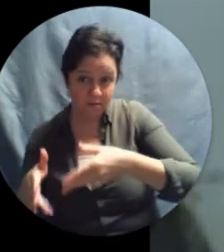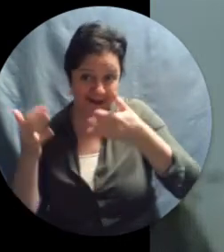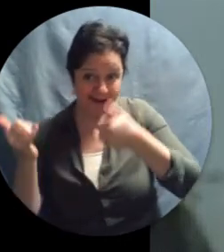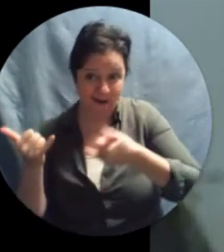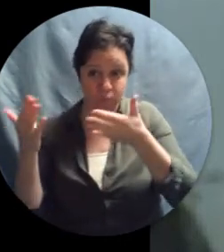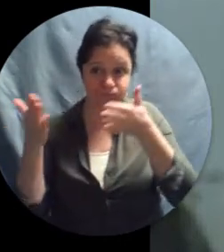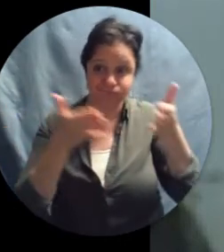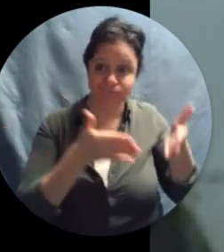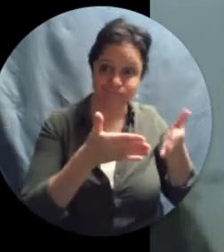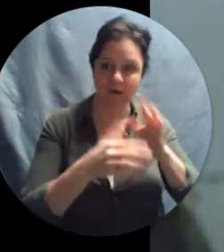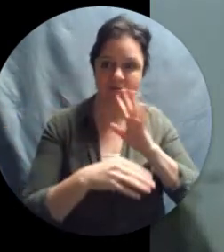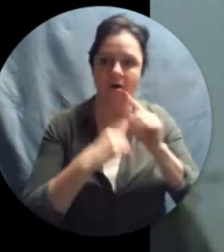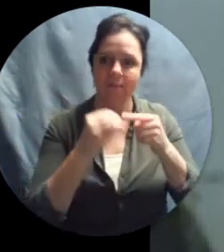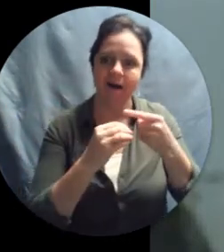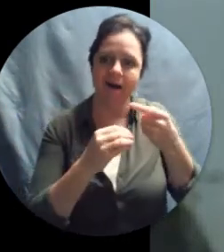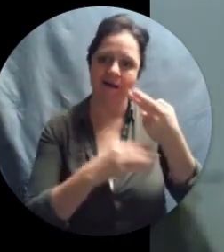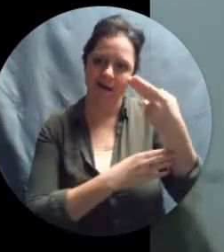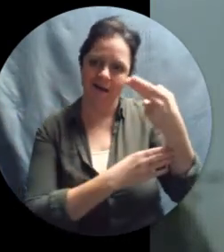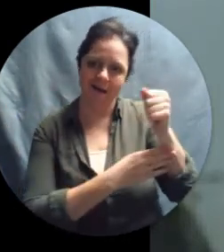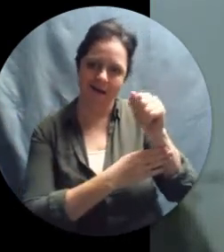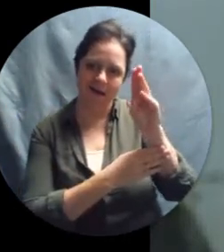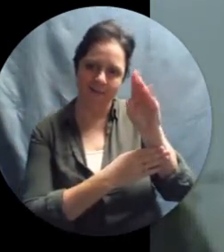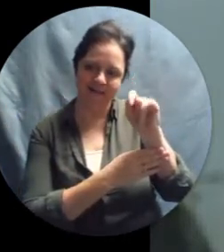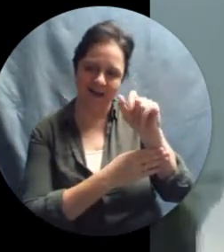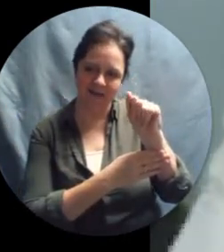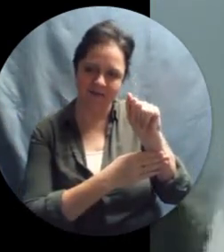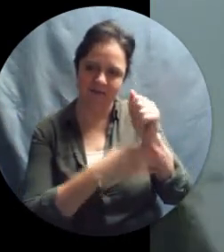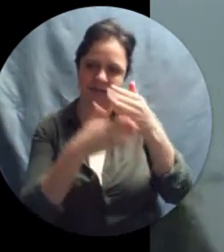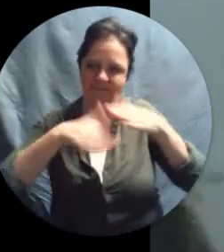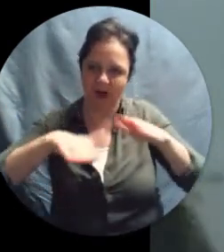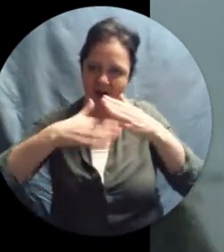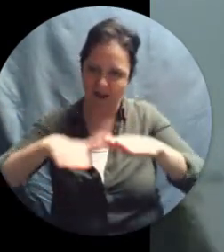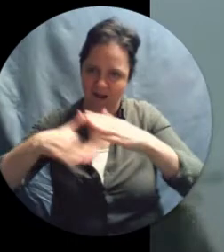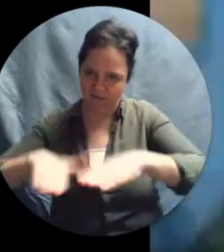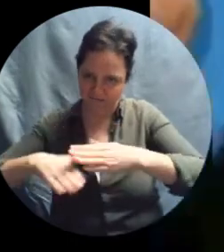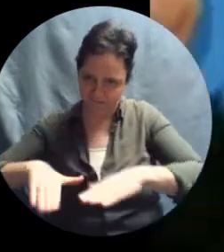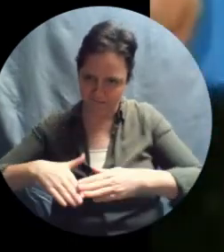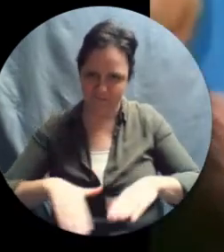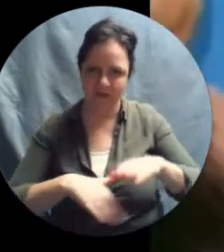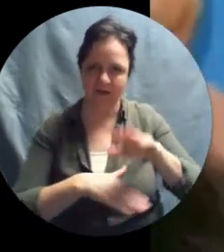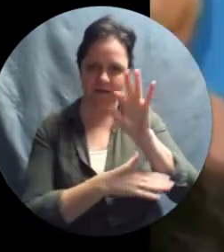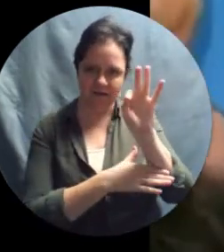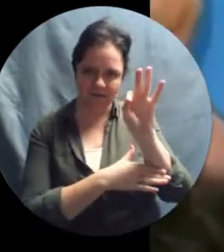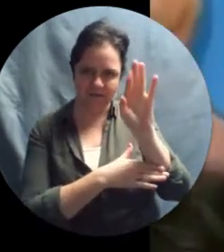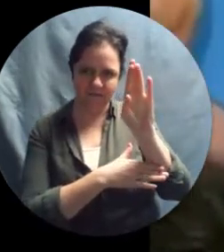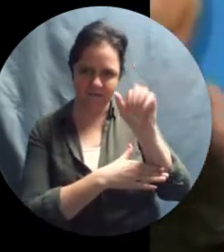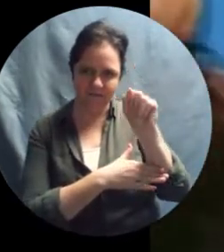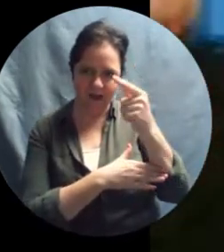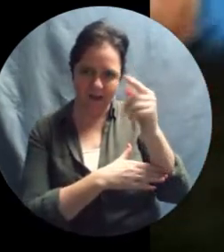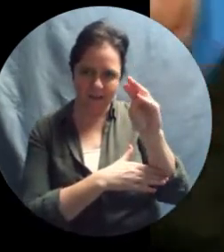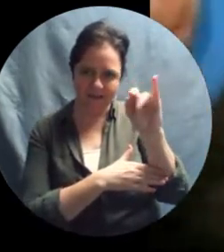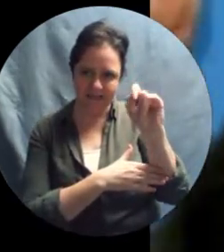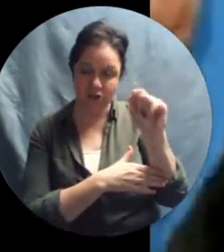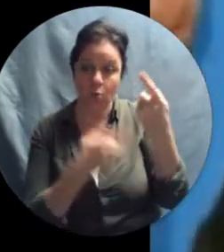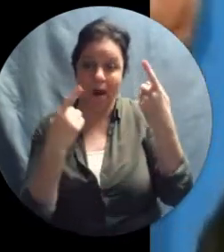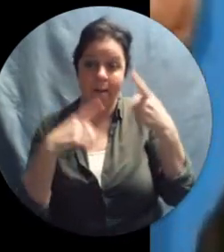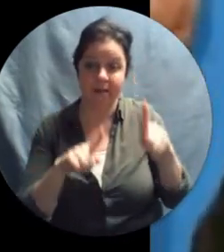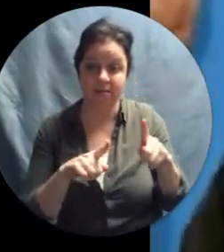of the habitat being divided up. So what happens when we divide up an area? Let's say that this all